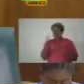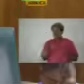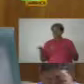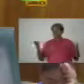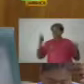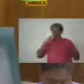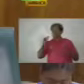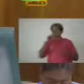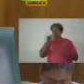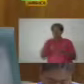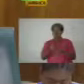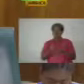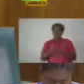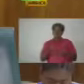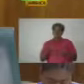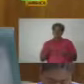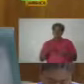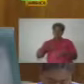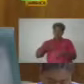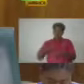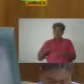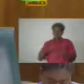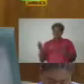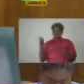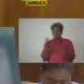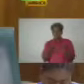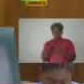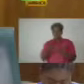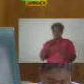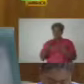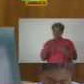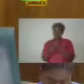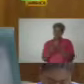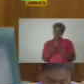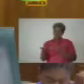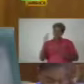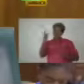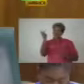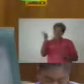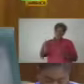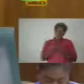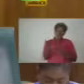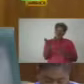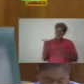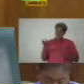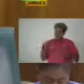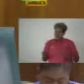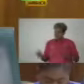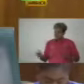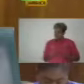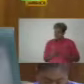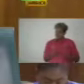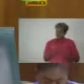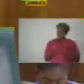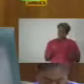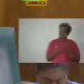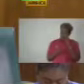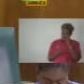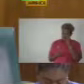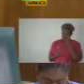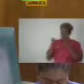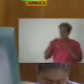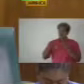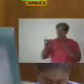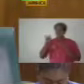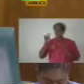was unavailable to fact. Change laws. The second aspect was that after the